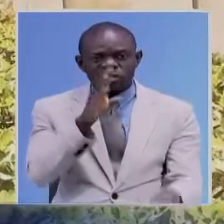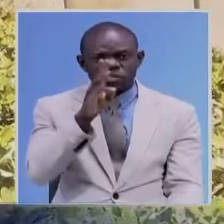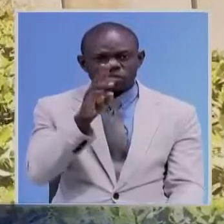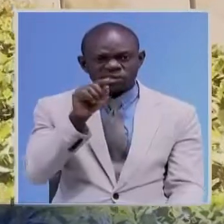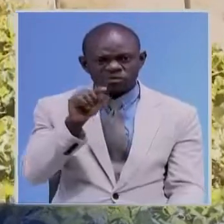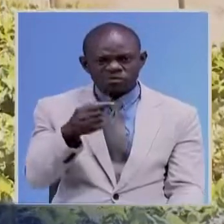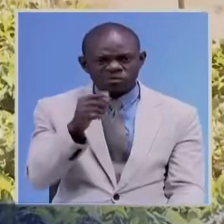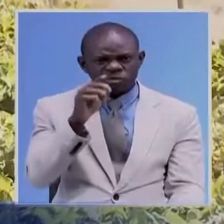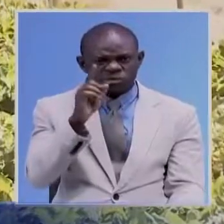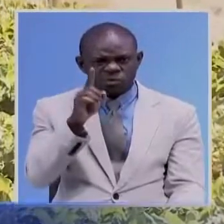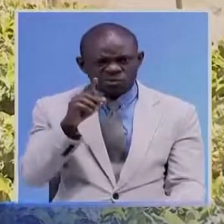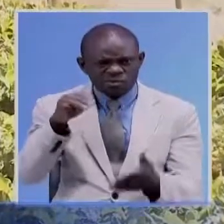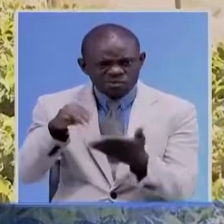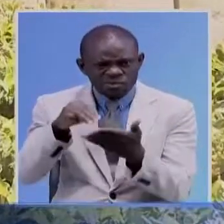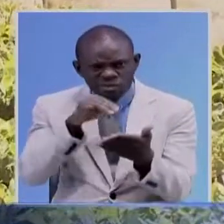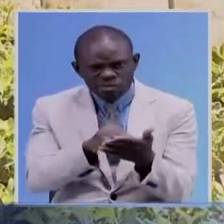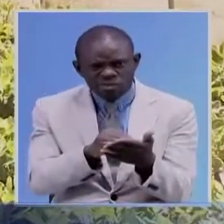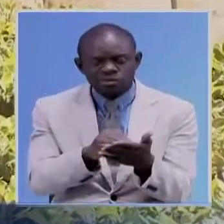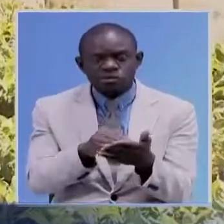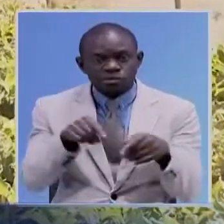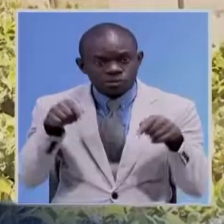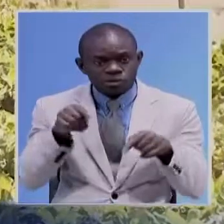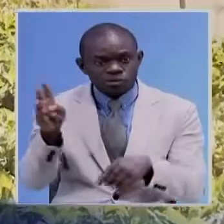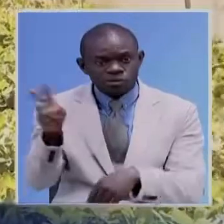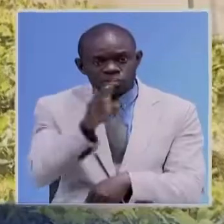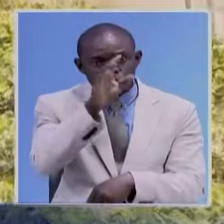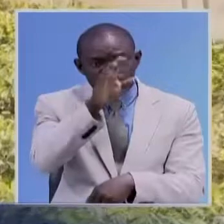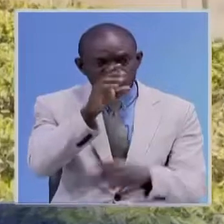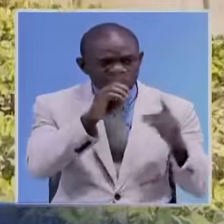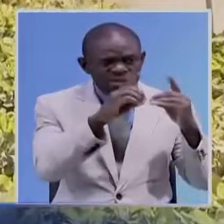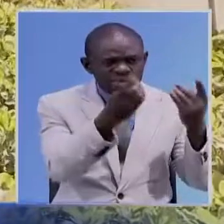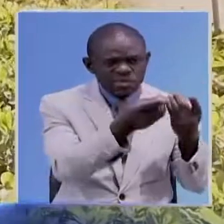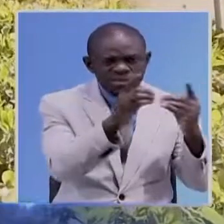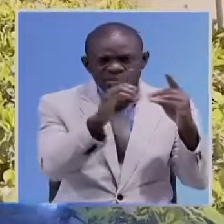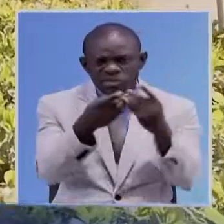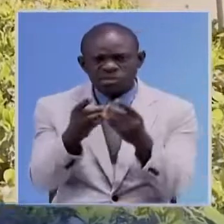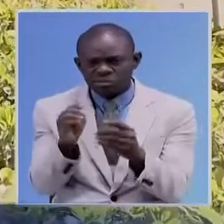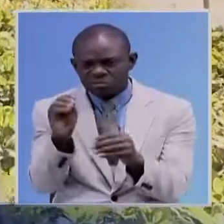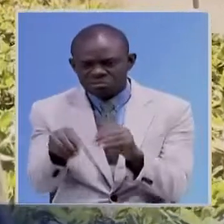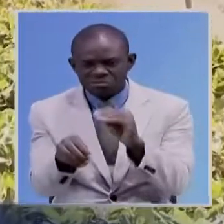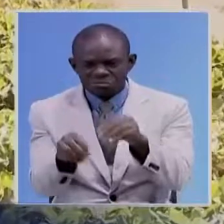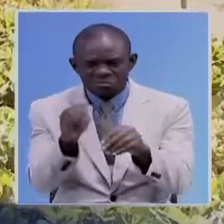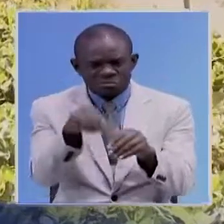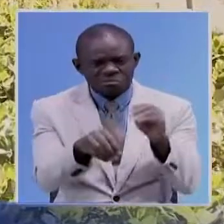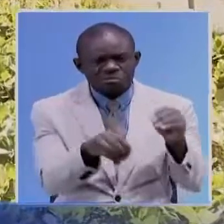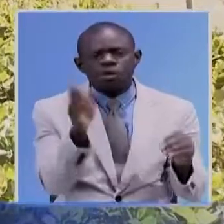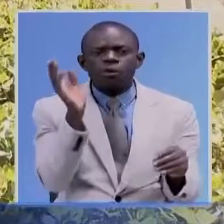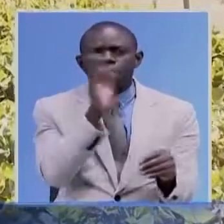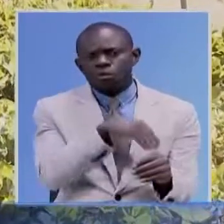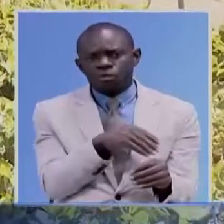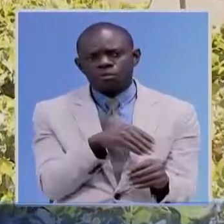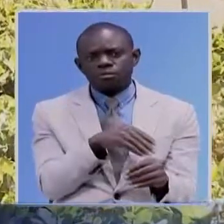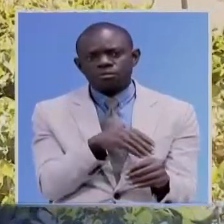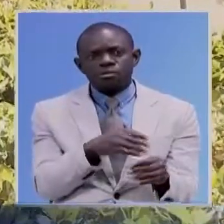Across Western Province. So the target has already been met. We have established what we call a Scion Garden